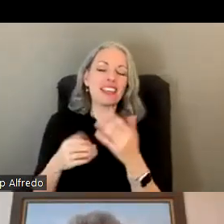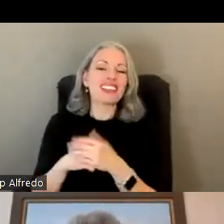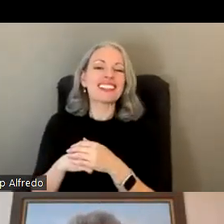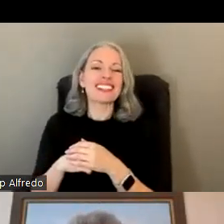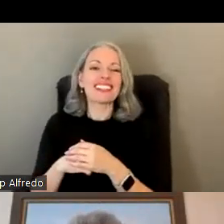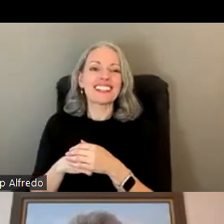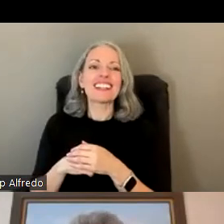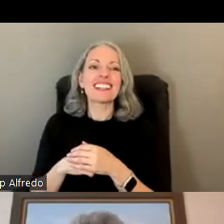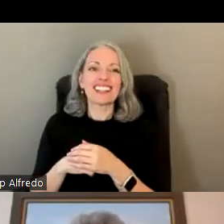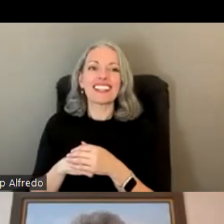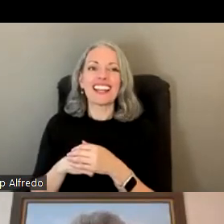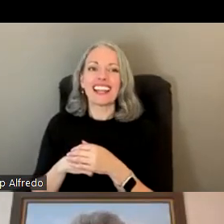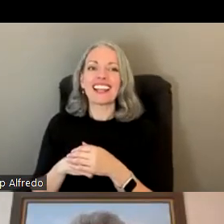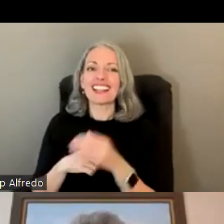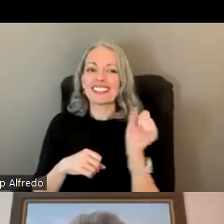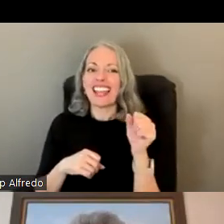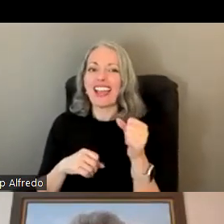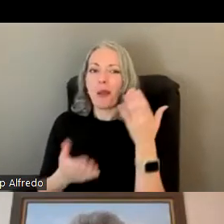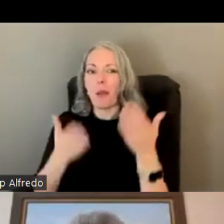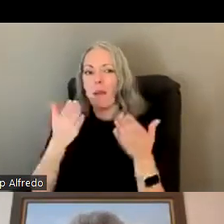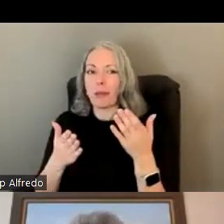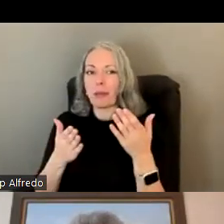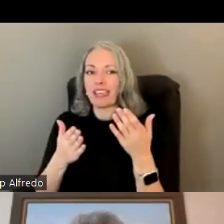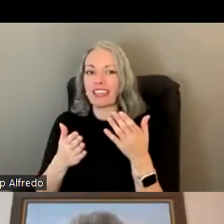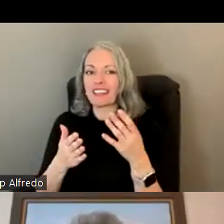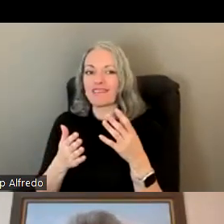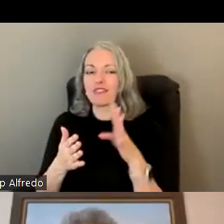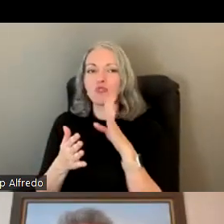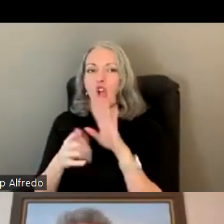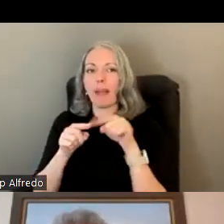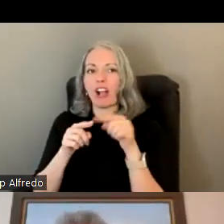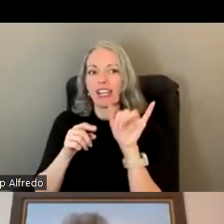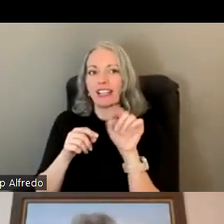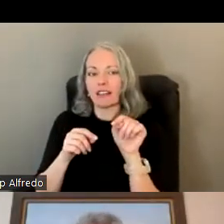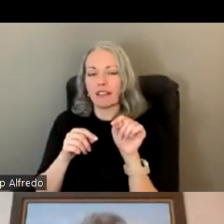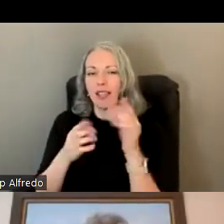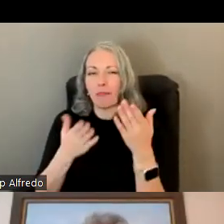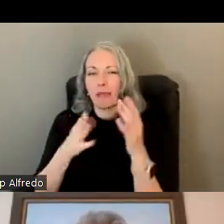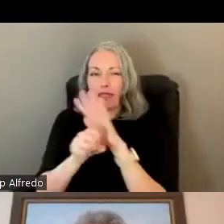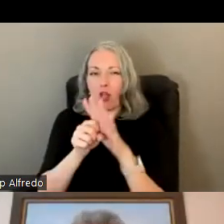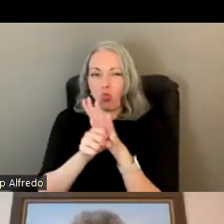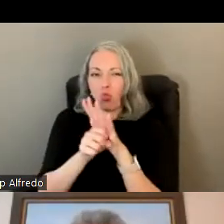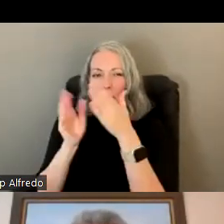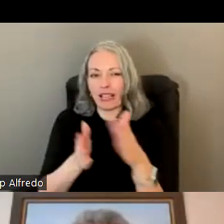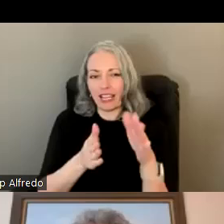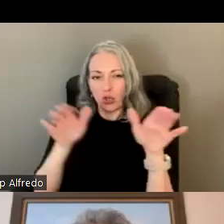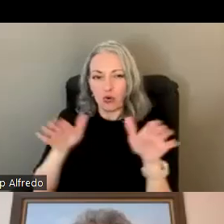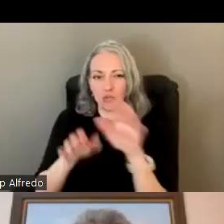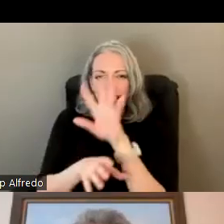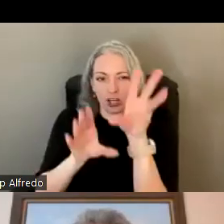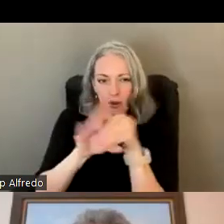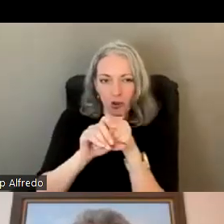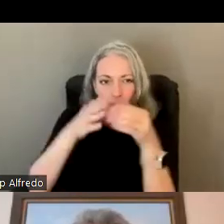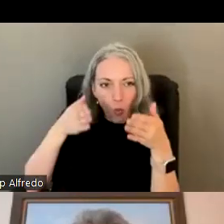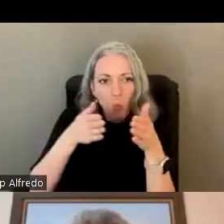discuss that. Yeah, they certainly, yeah, like maybe discuss it, because it's maybe in whatever local planning you're doing, incorporate